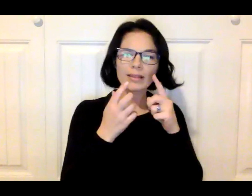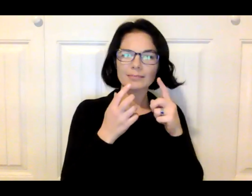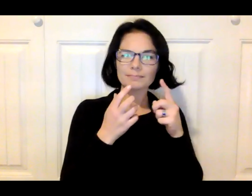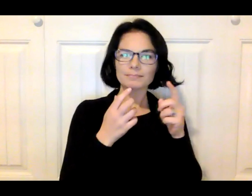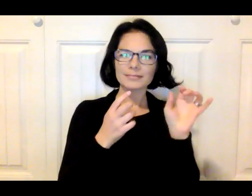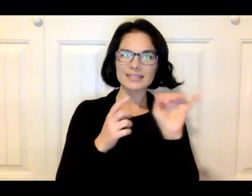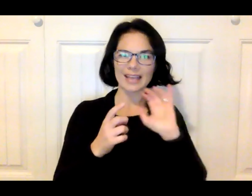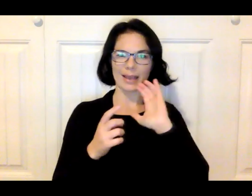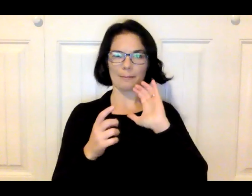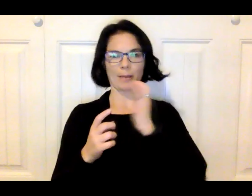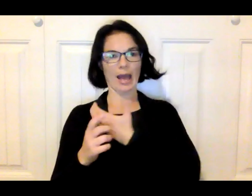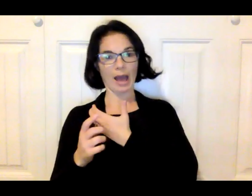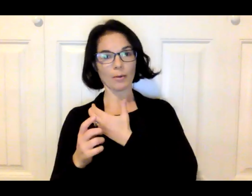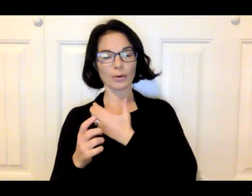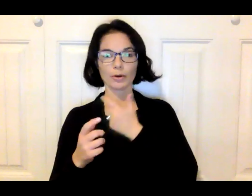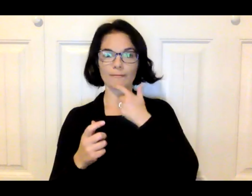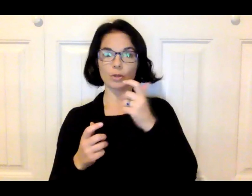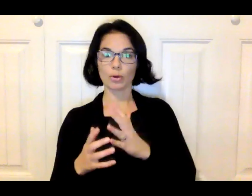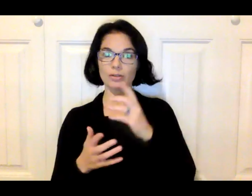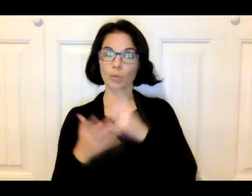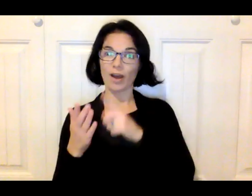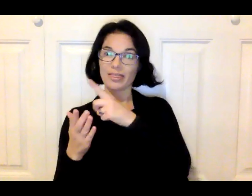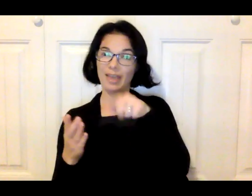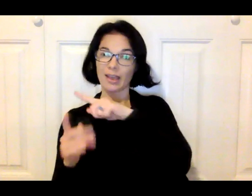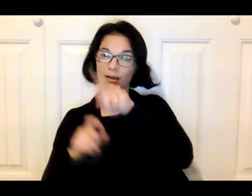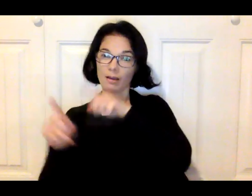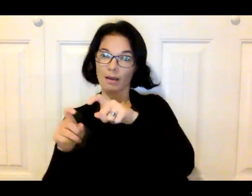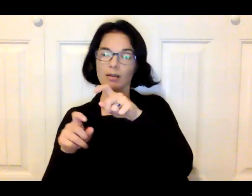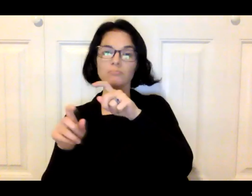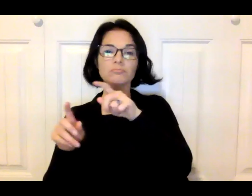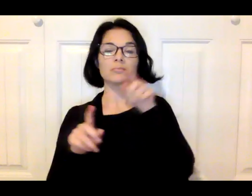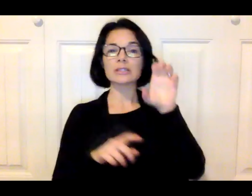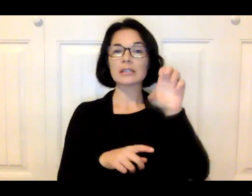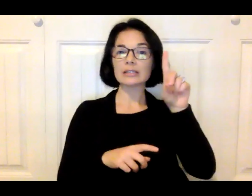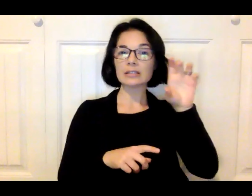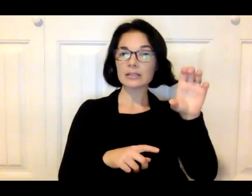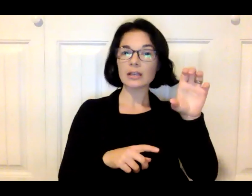our attendees are asking today. They do have it available on CDC website.